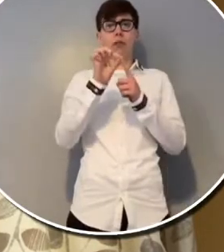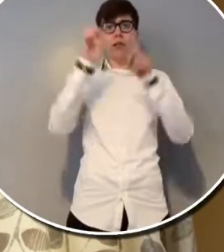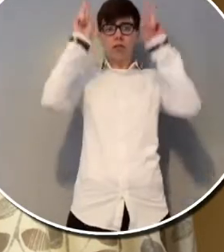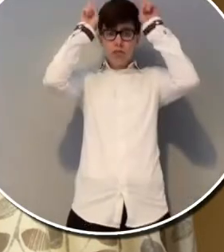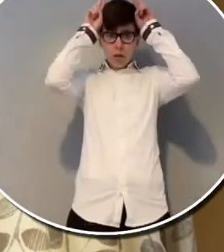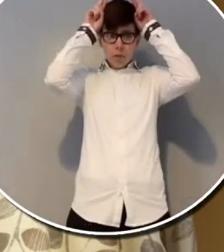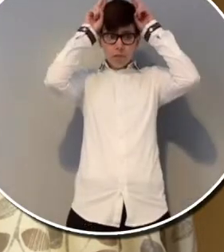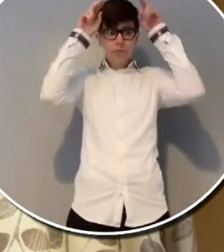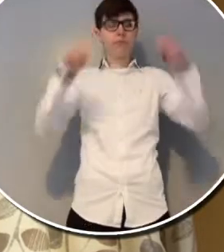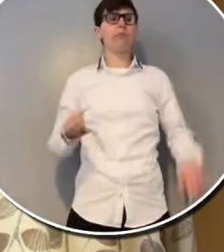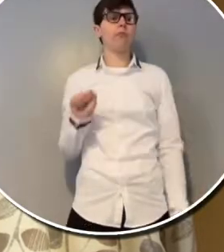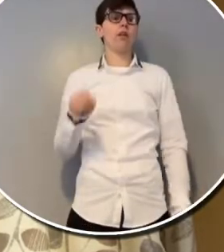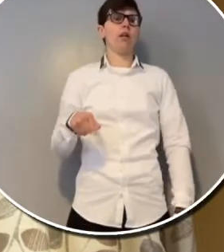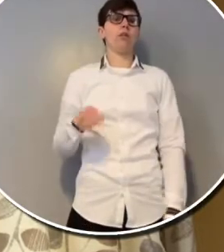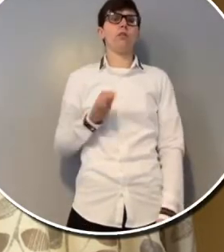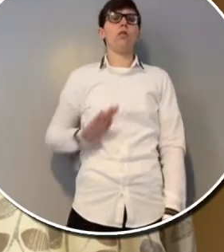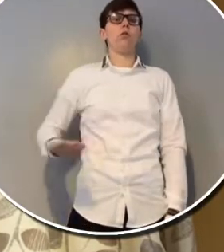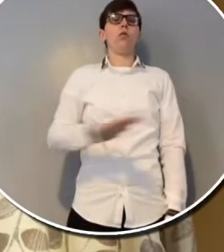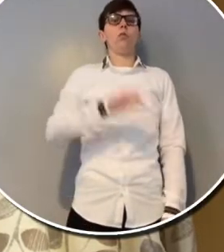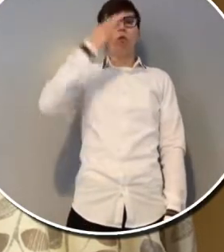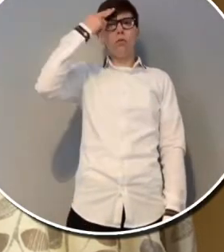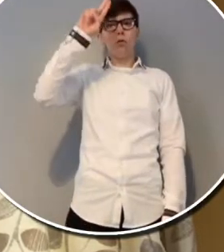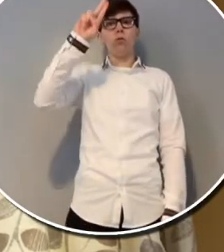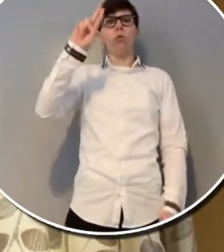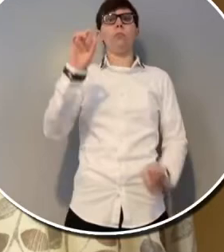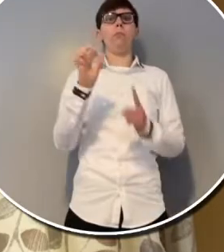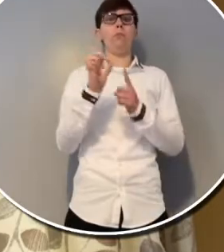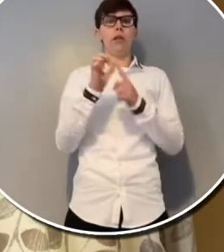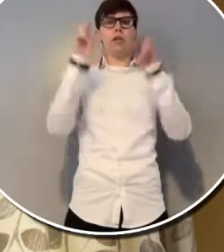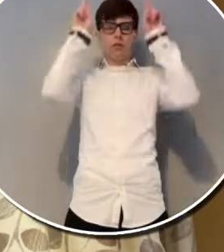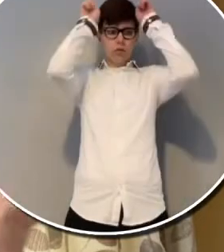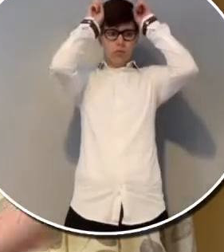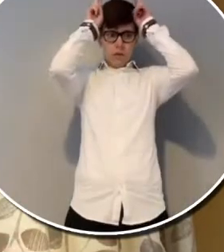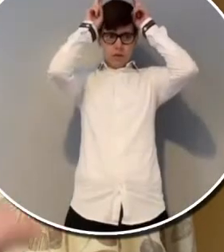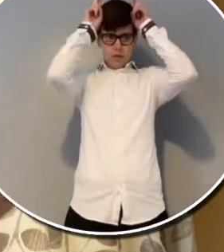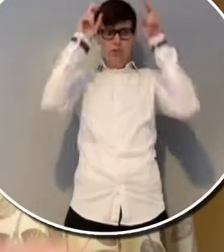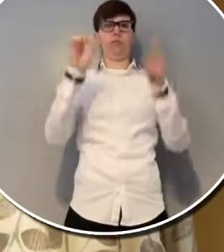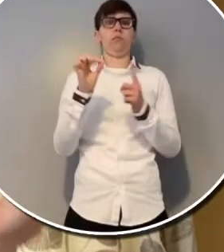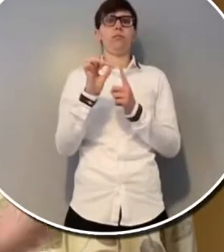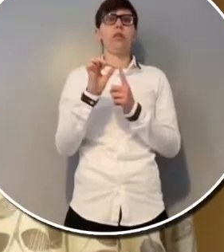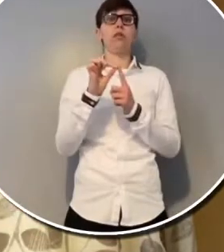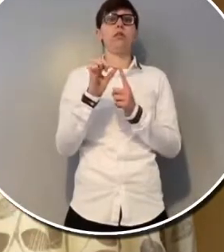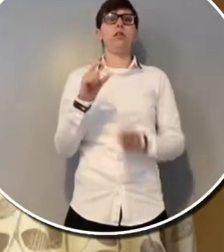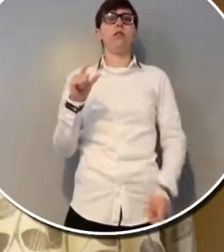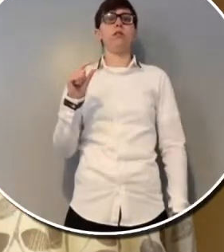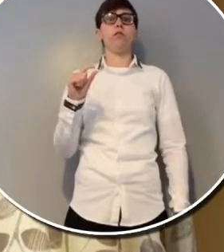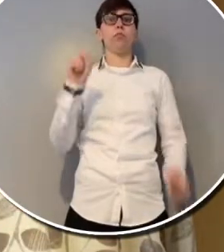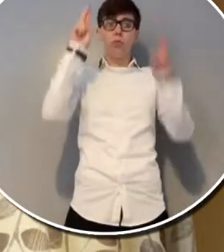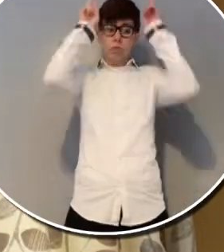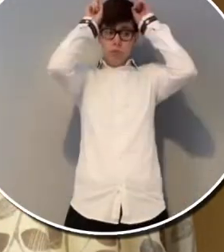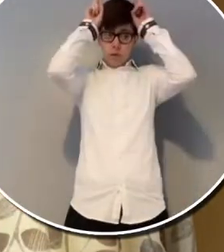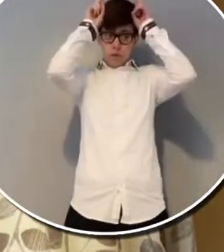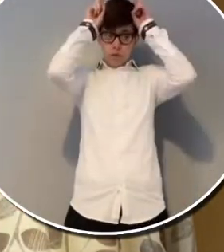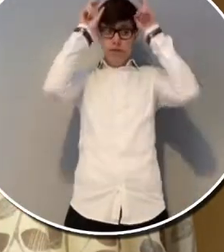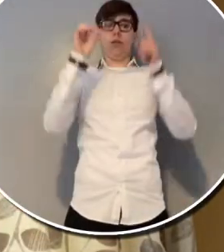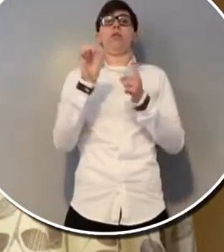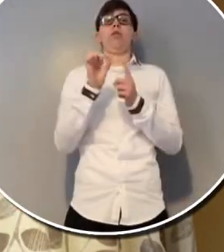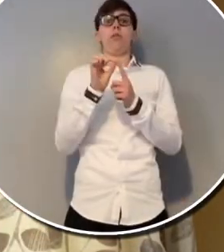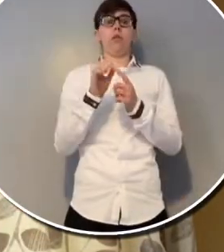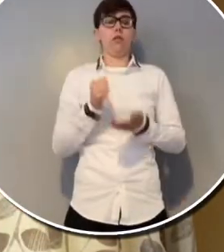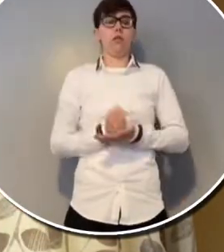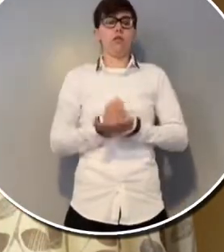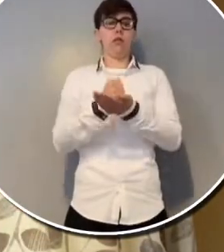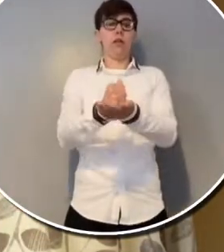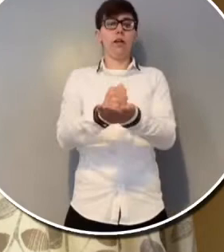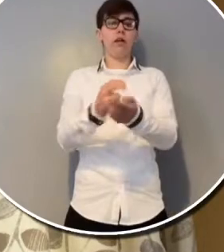goes, Peter Rabbit had a fly up on his nose. We're going to flap our arms for the fly. And we're going to do lots of